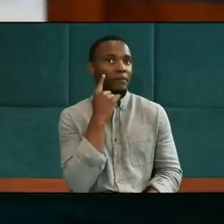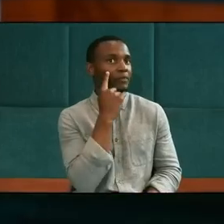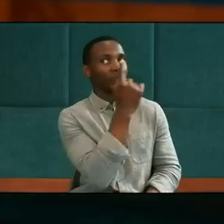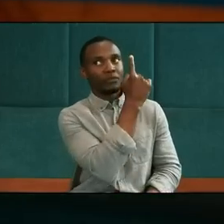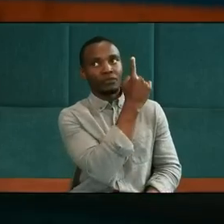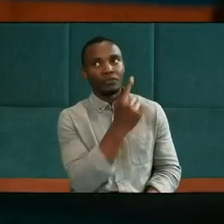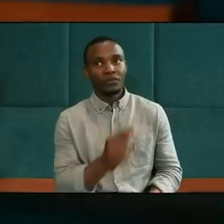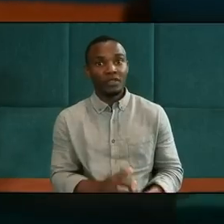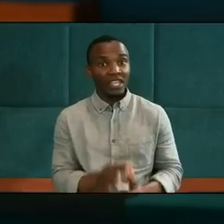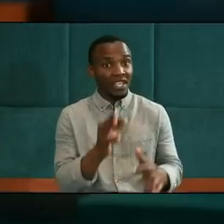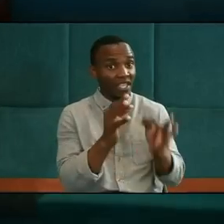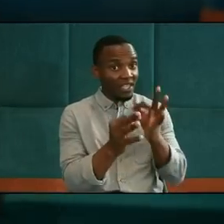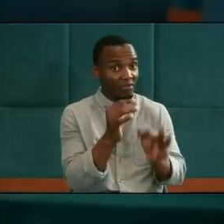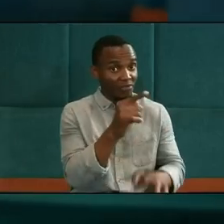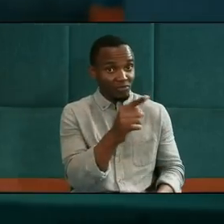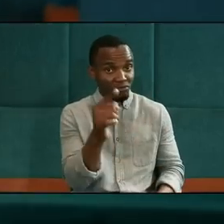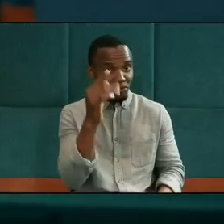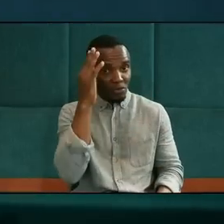knew